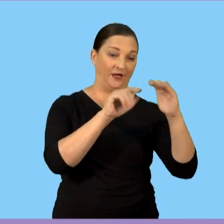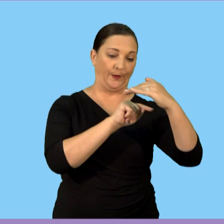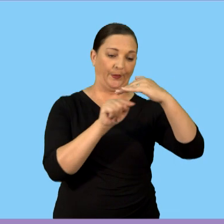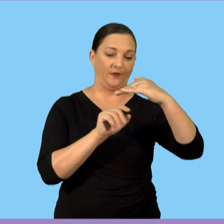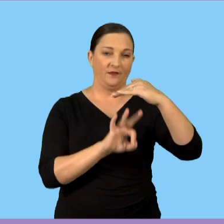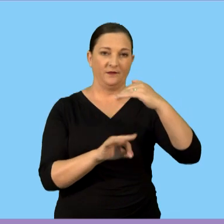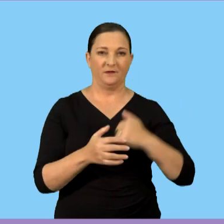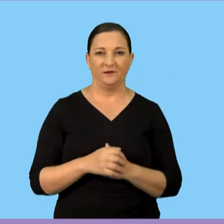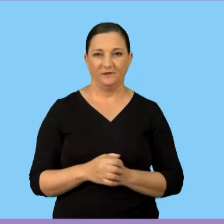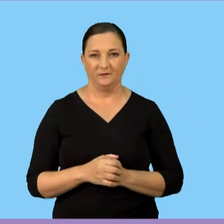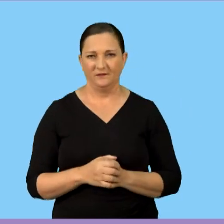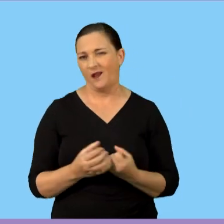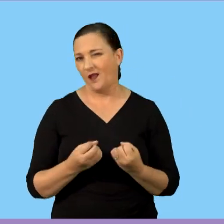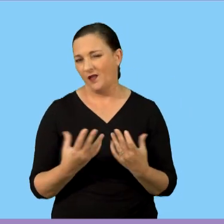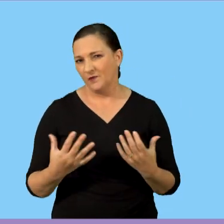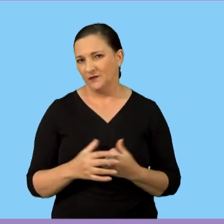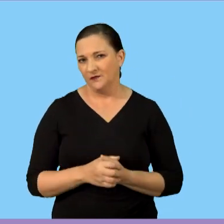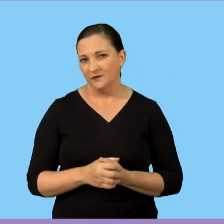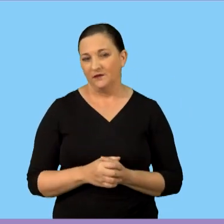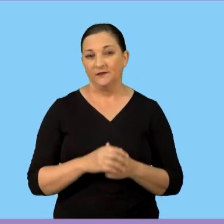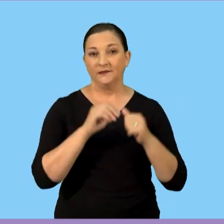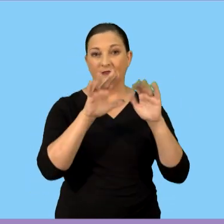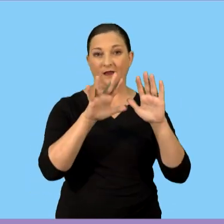the 10/3, so how much is